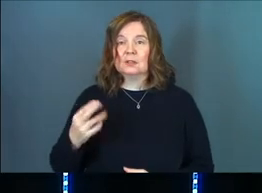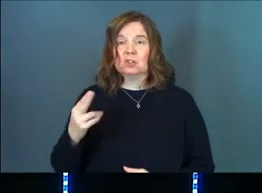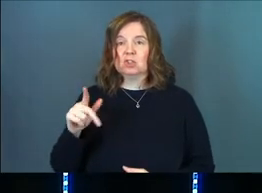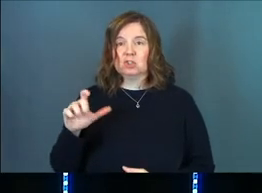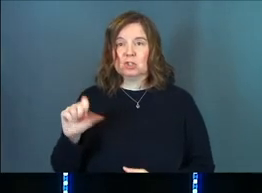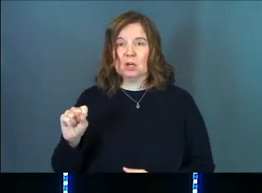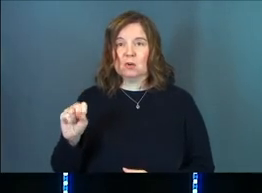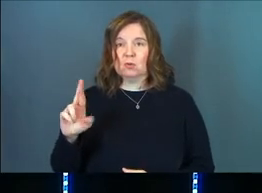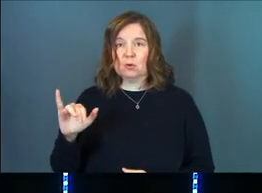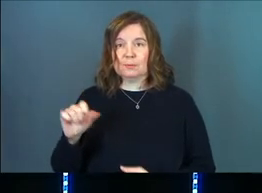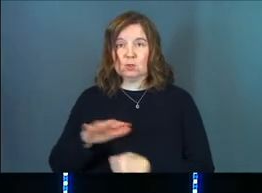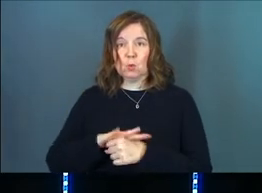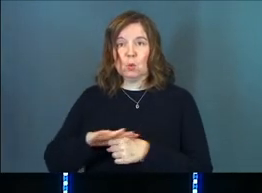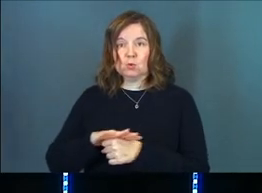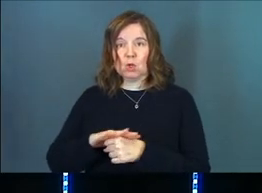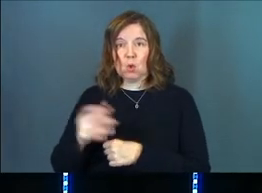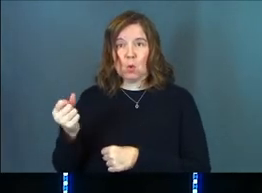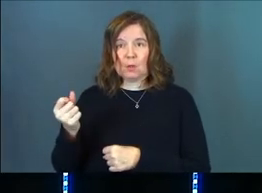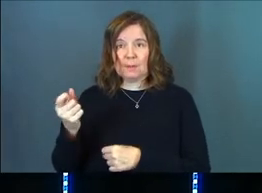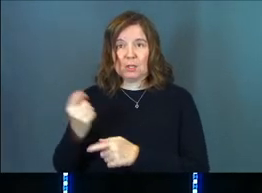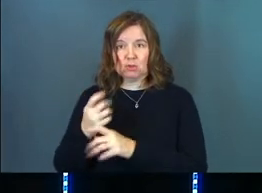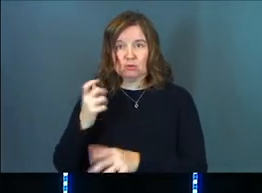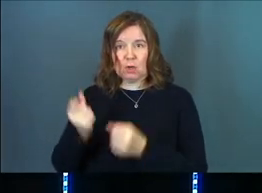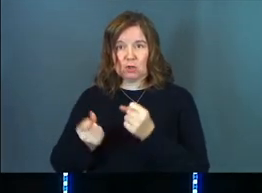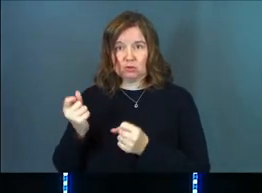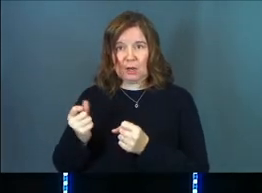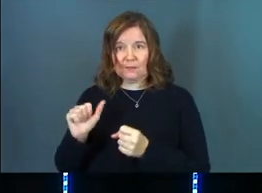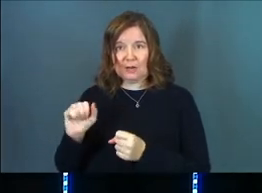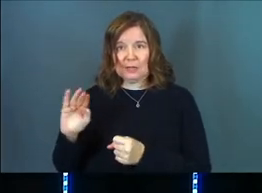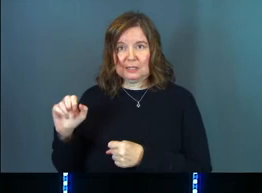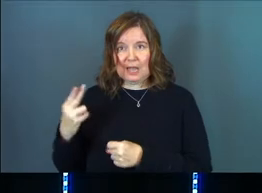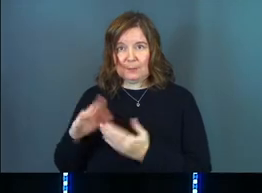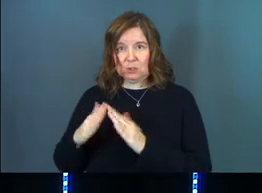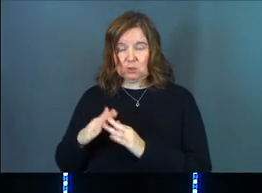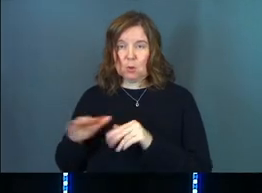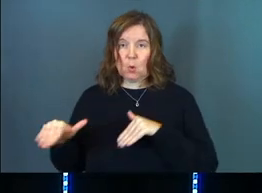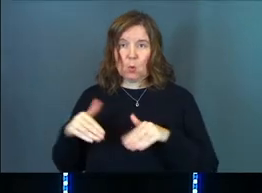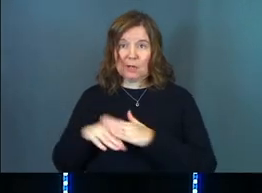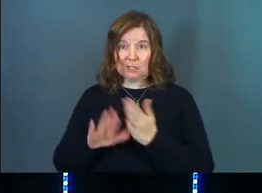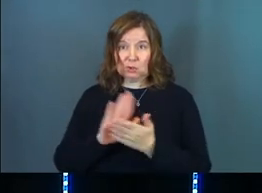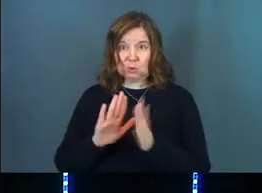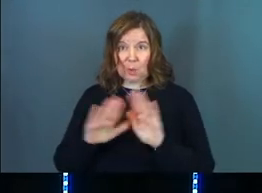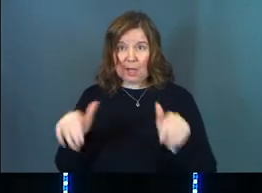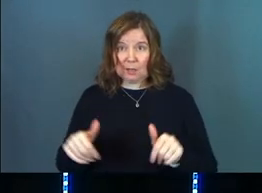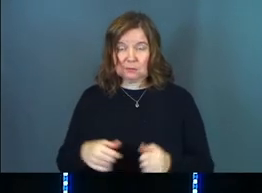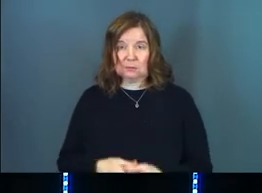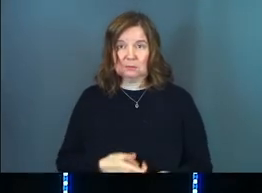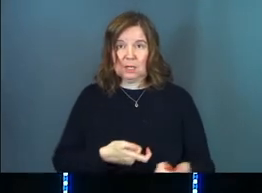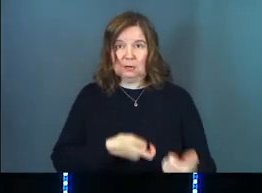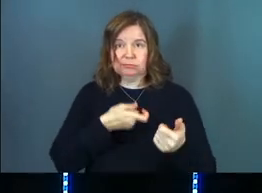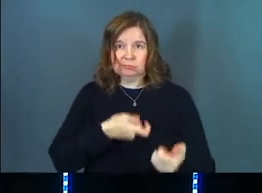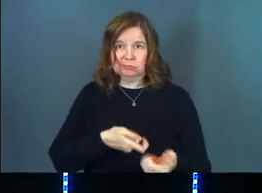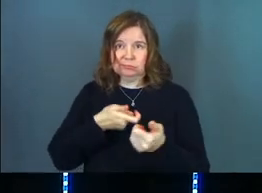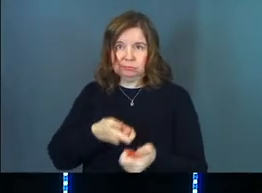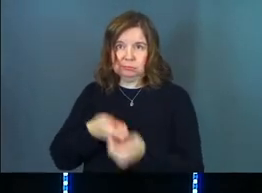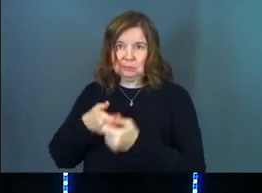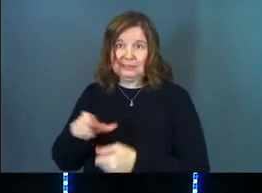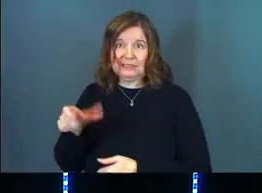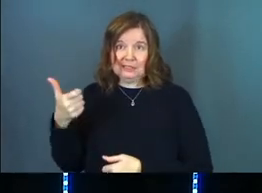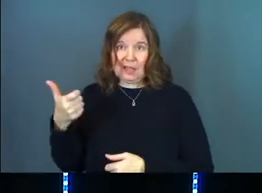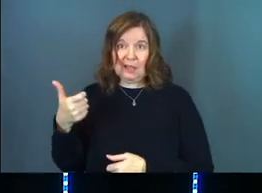Charles Roberts, who was a local milk truck driver in an Amish community, walked into an Amish schoolhouse and shot